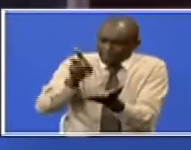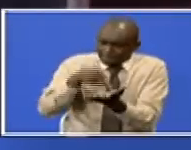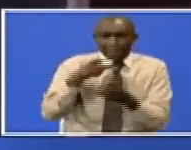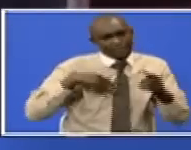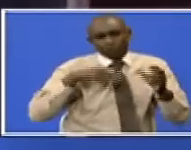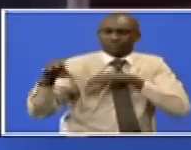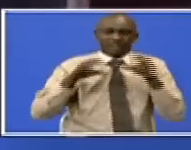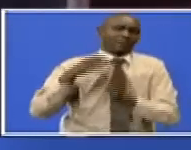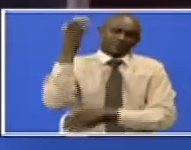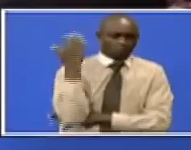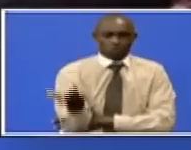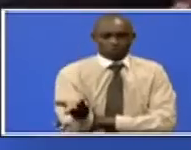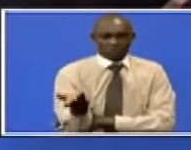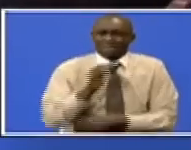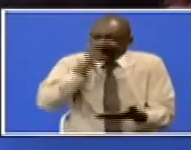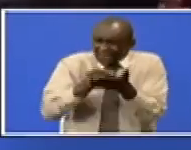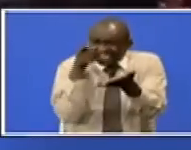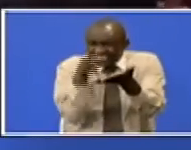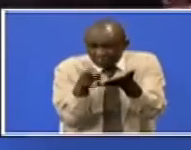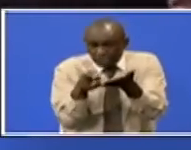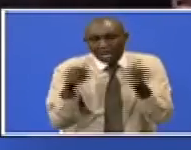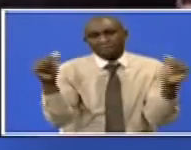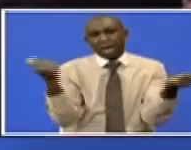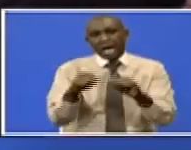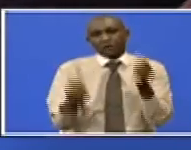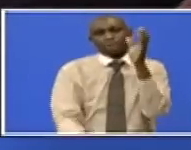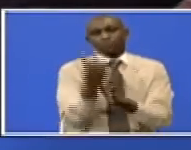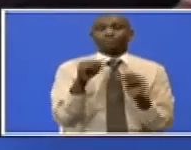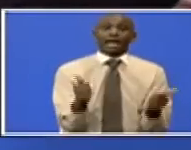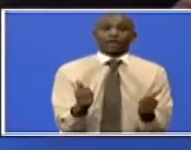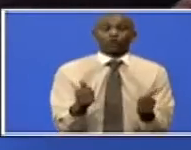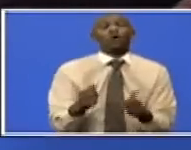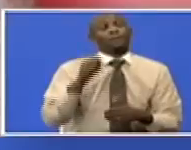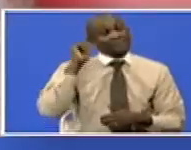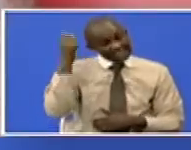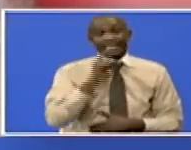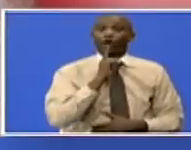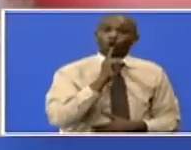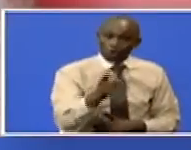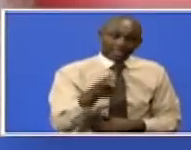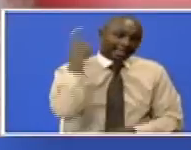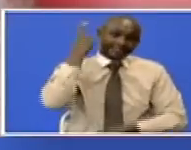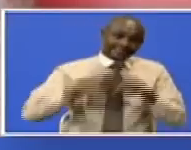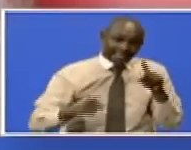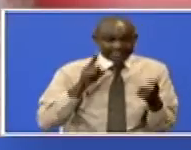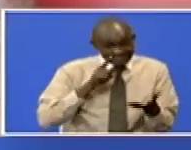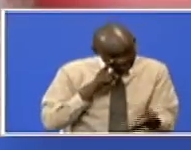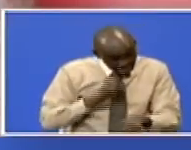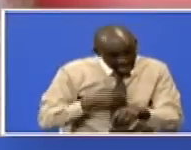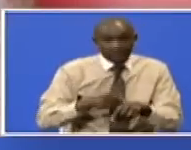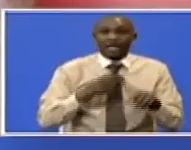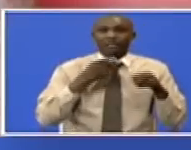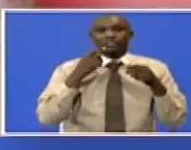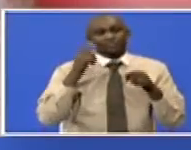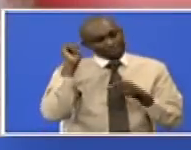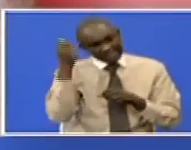human rights violations. A fund that is still yet to be formed, despite a presidential directive last year during a State of the Nation